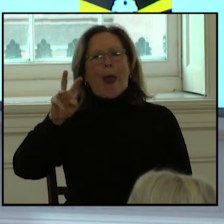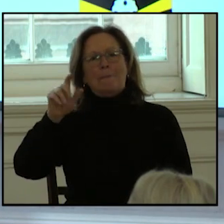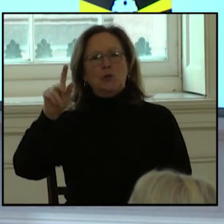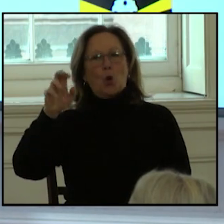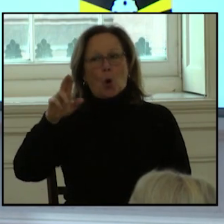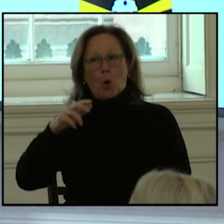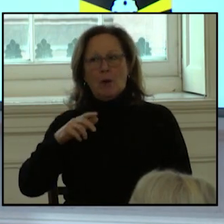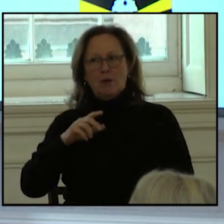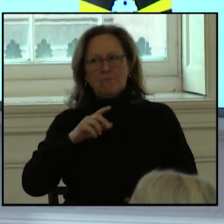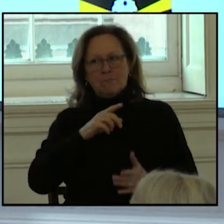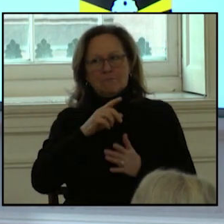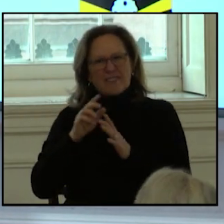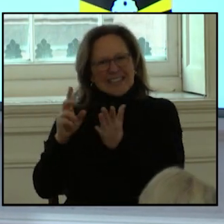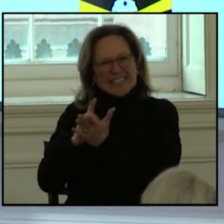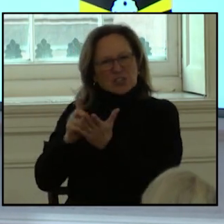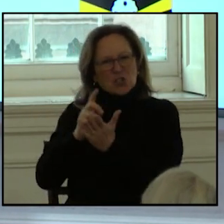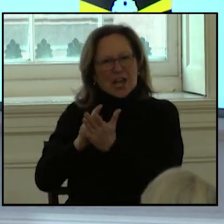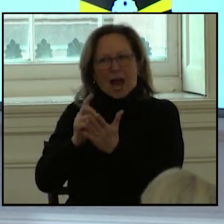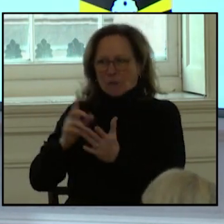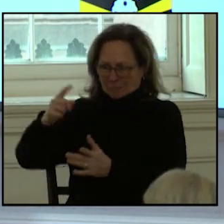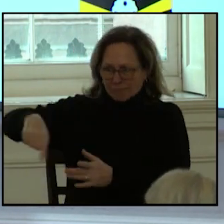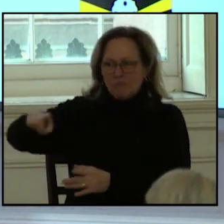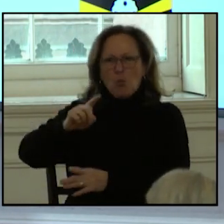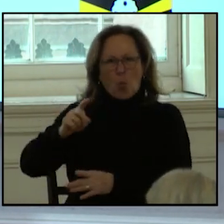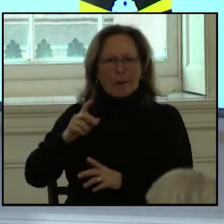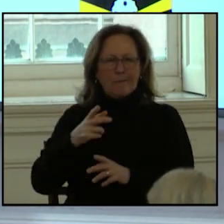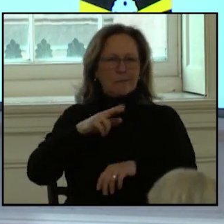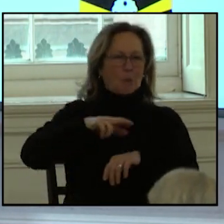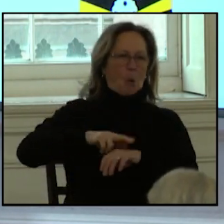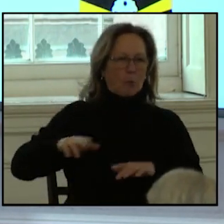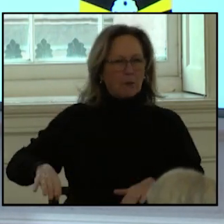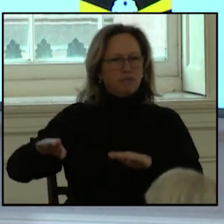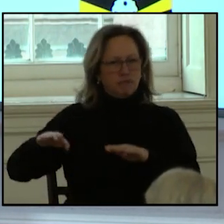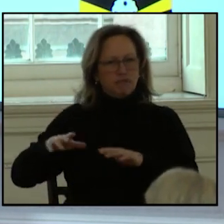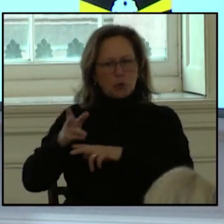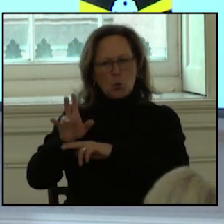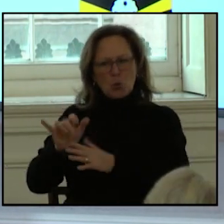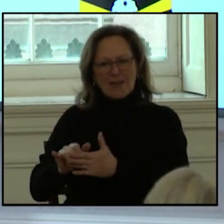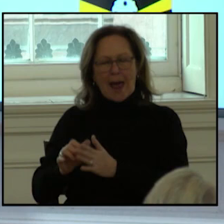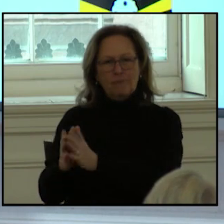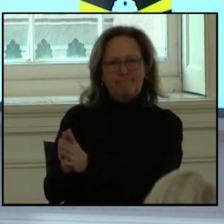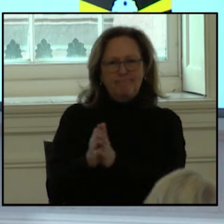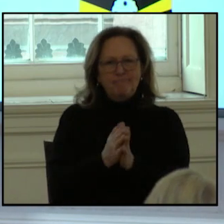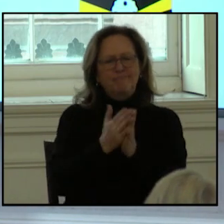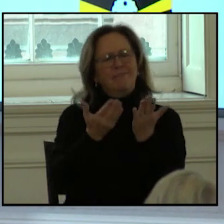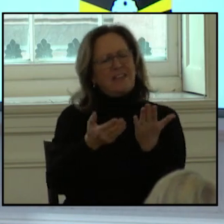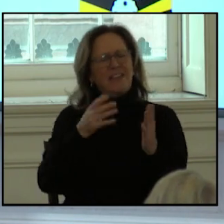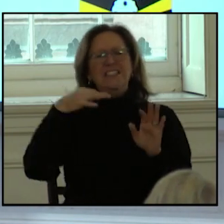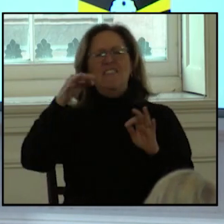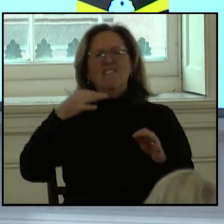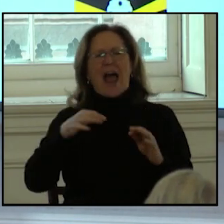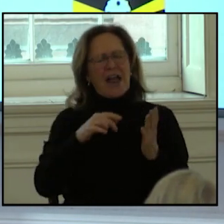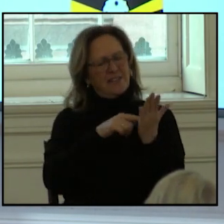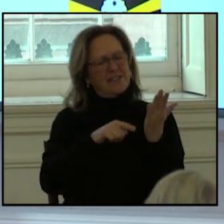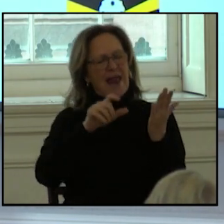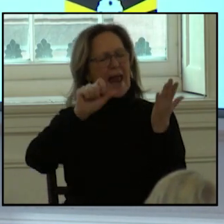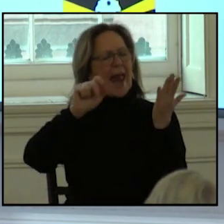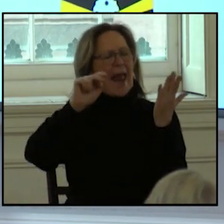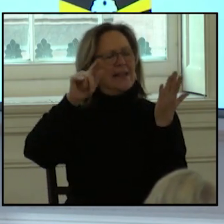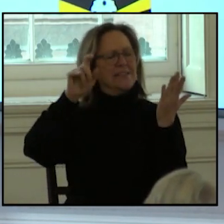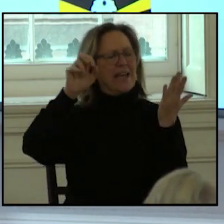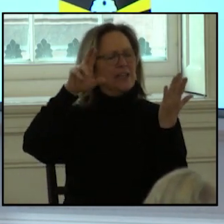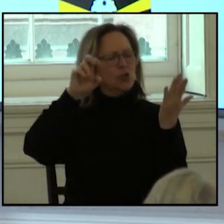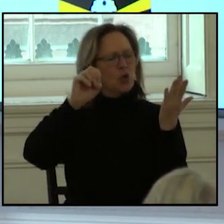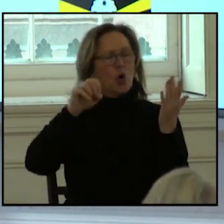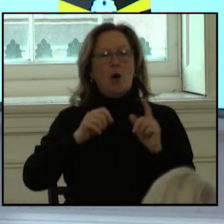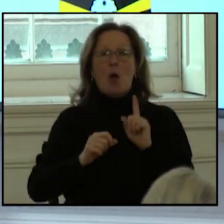we generally use in elementary school, defines ancestor as one from whom a person is